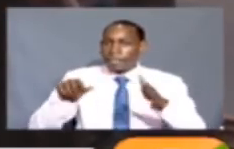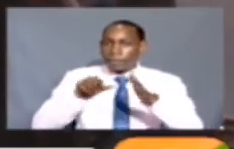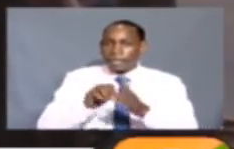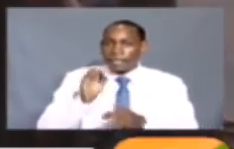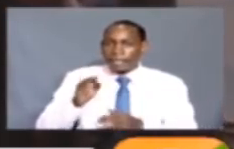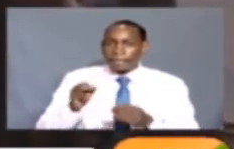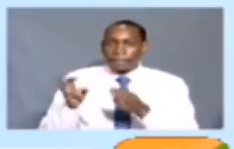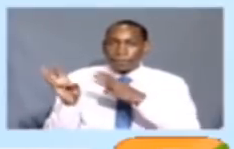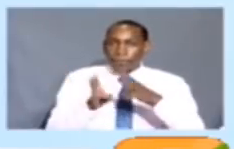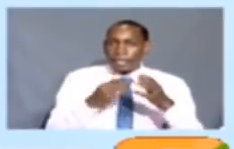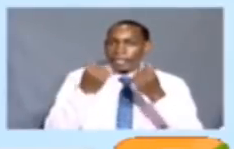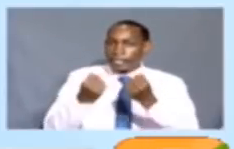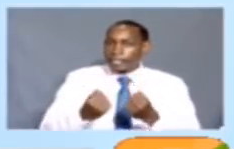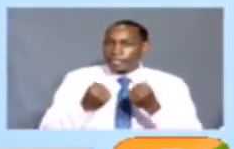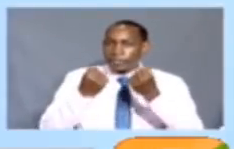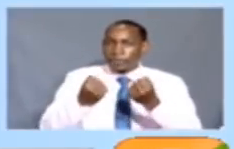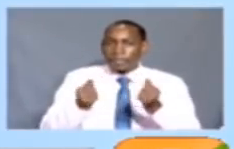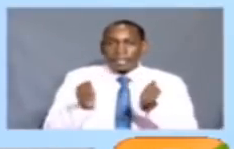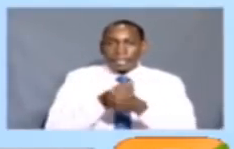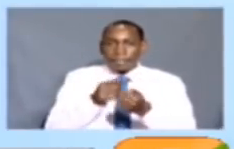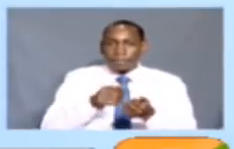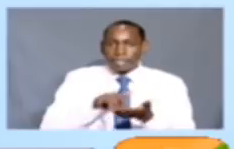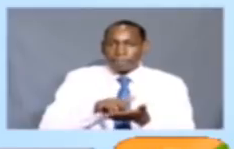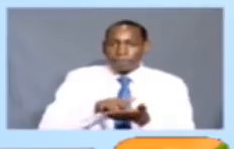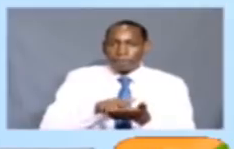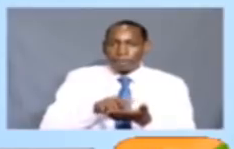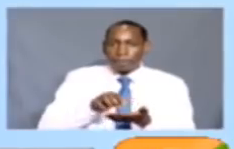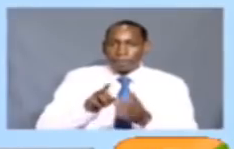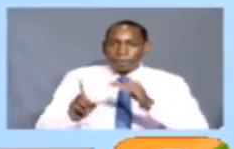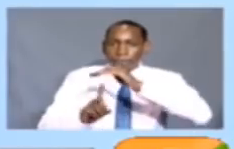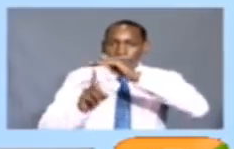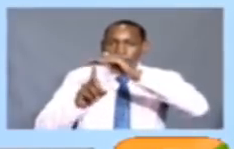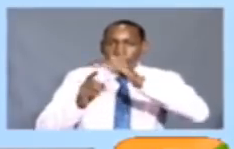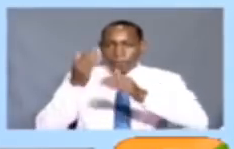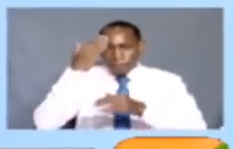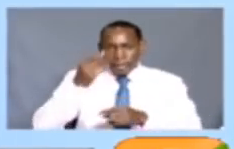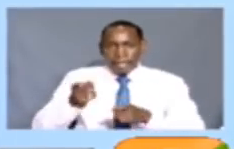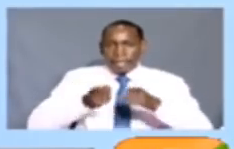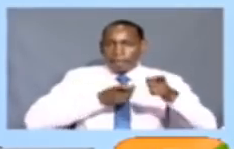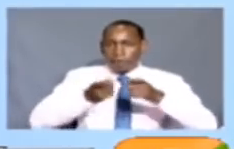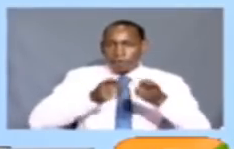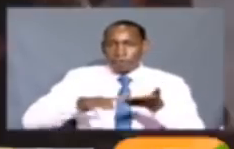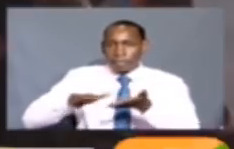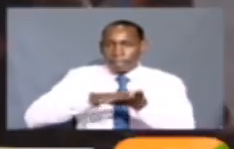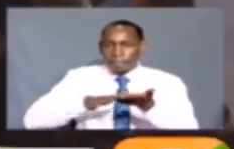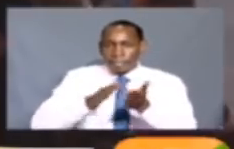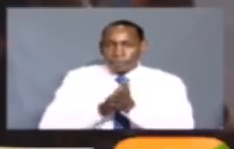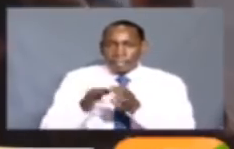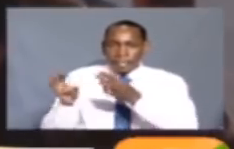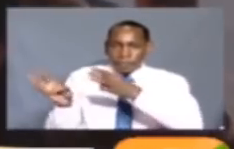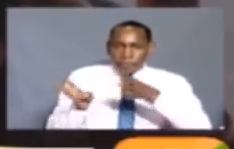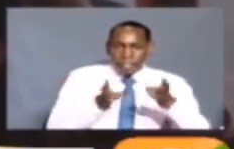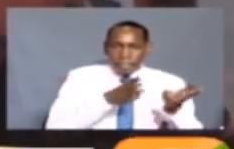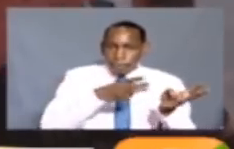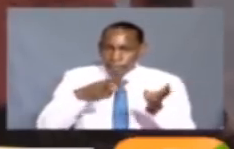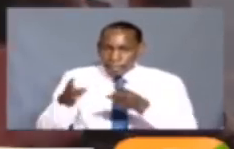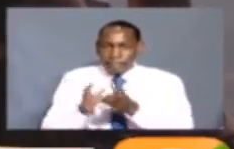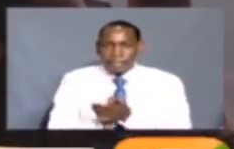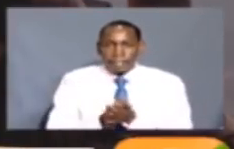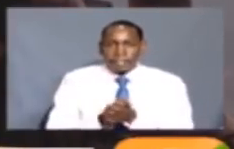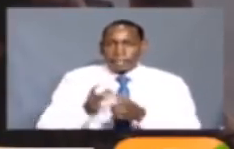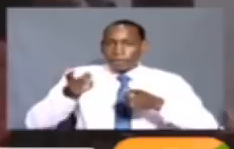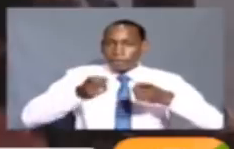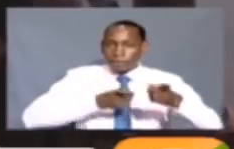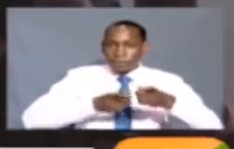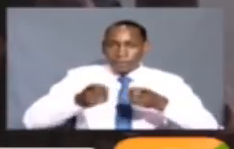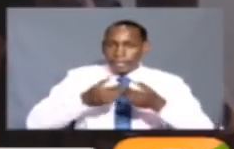wind, we can't fly because you have less control, because our control is based on the wind direction. So navigating